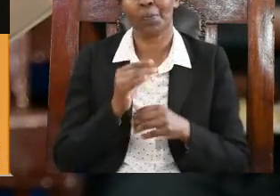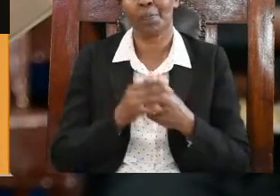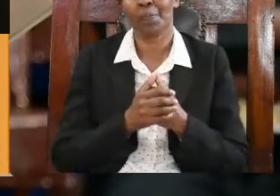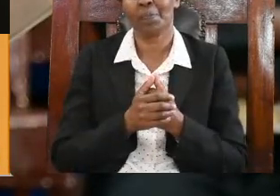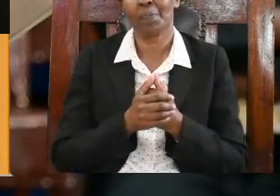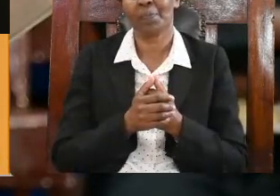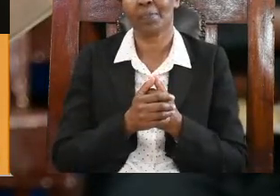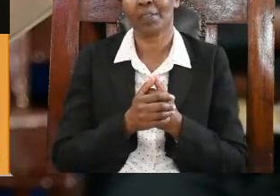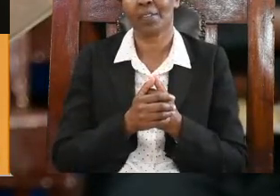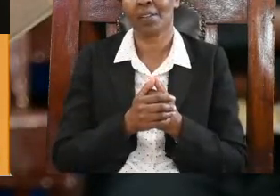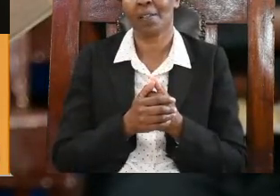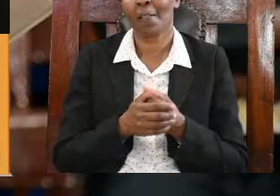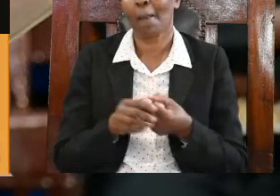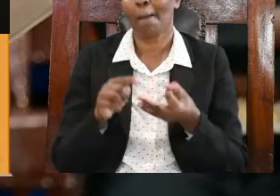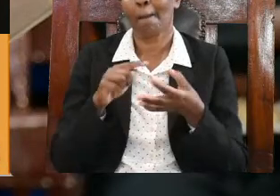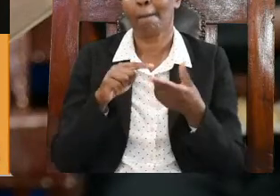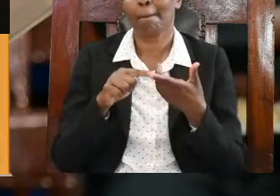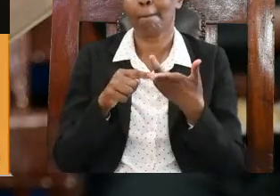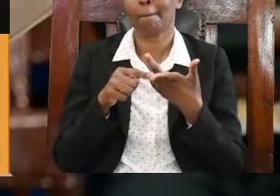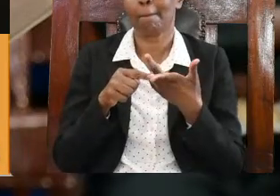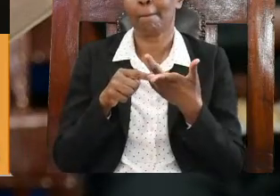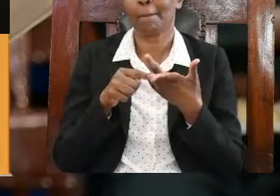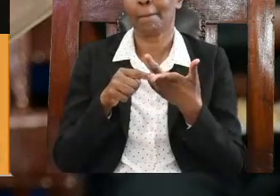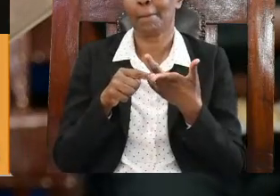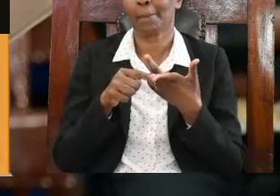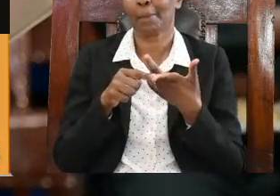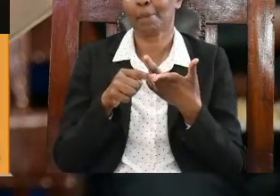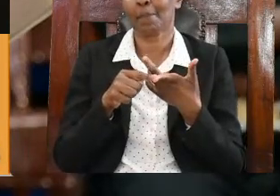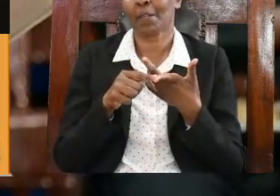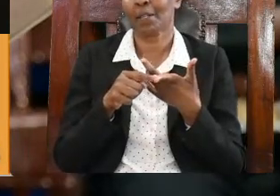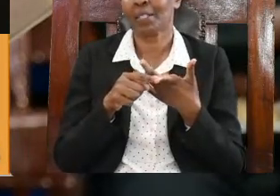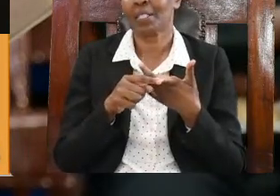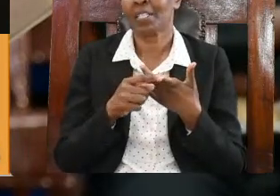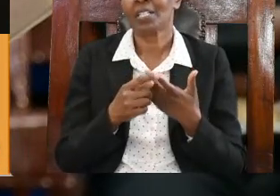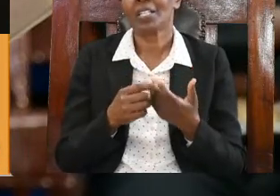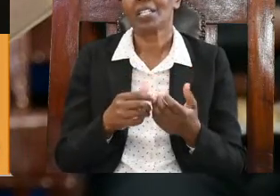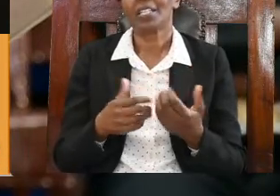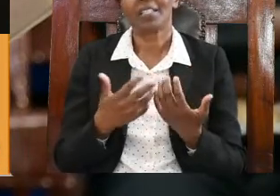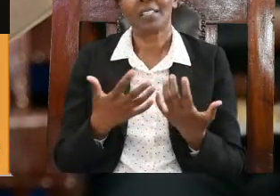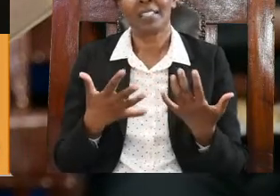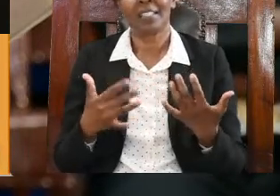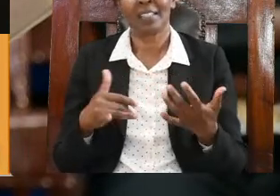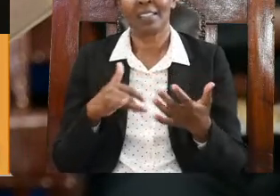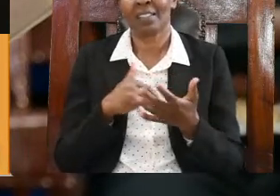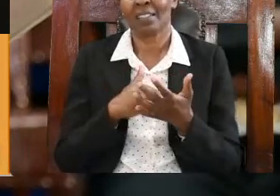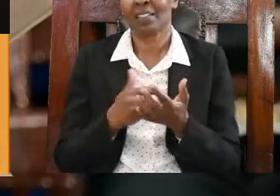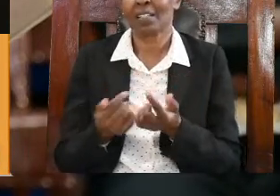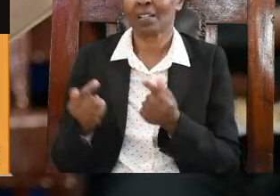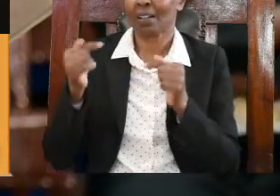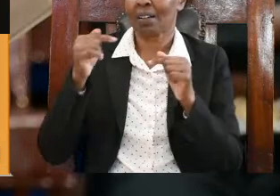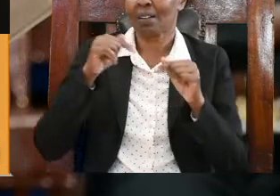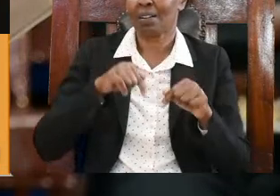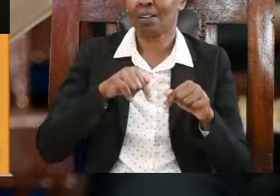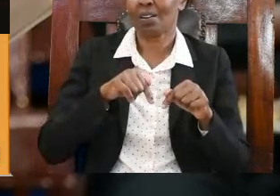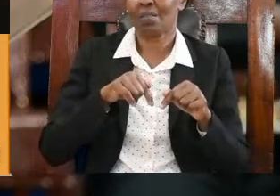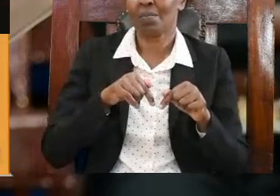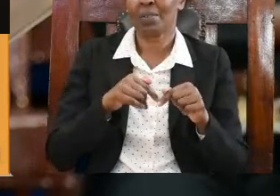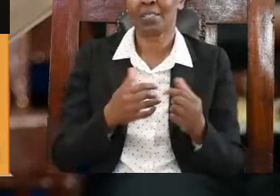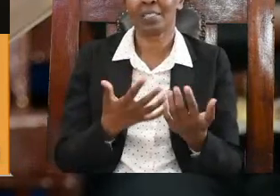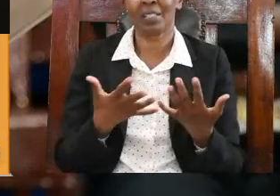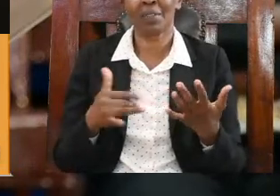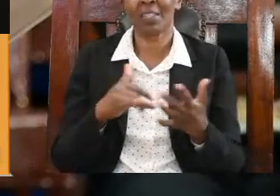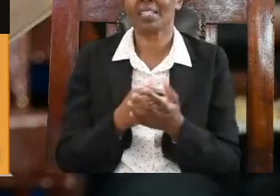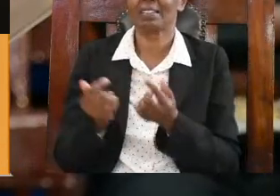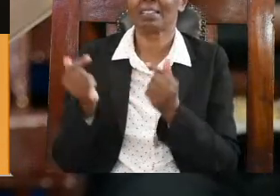And then you have the fourth one, that is calamities. And maybe calamities, like I had said, maybe something that